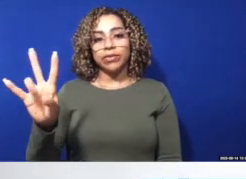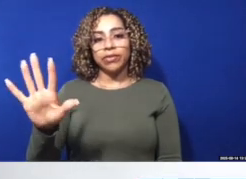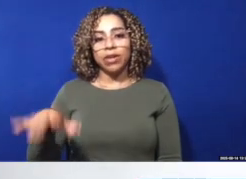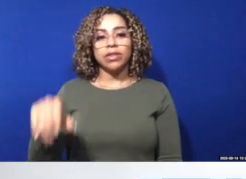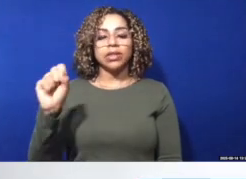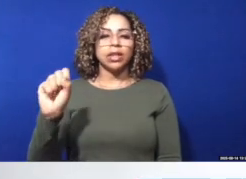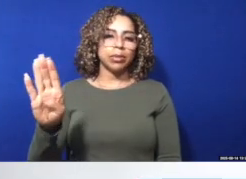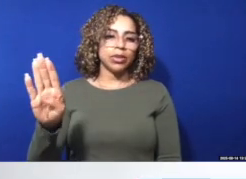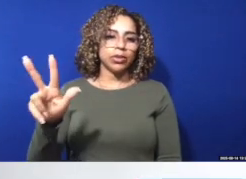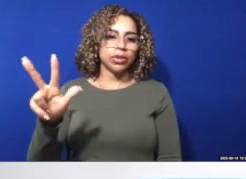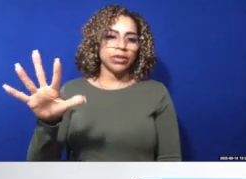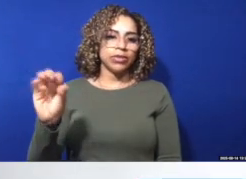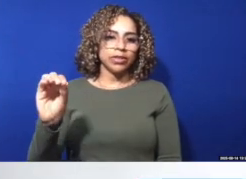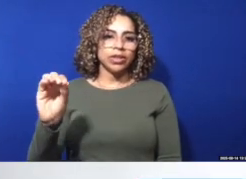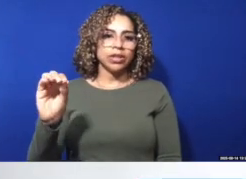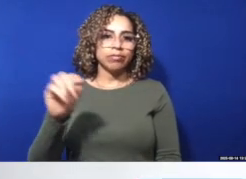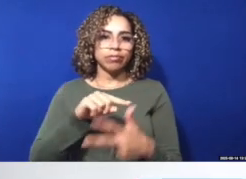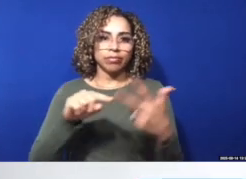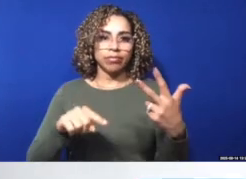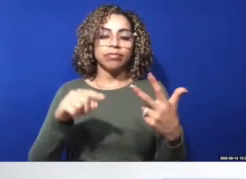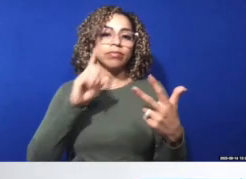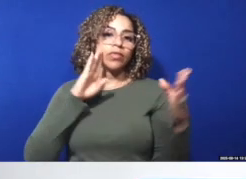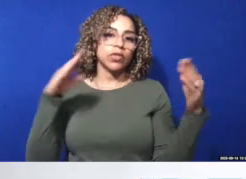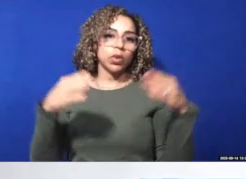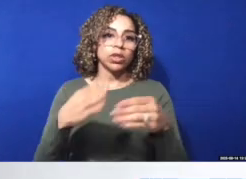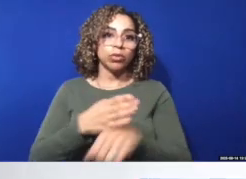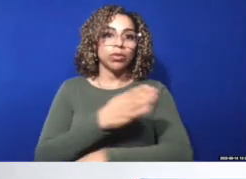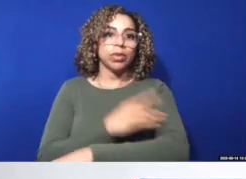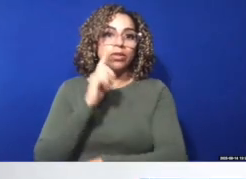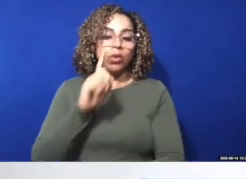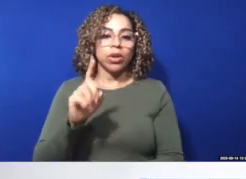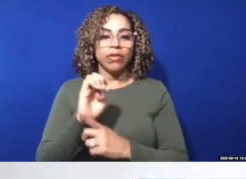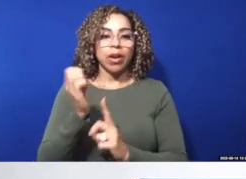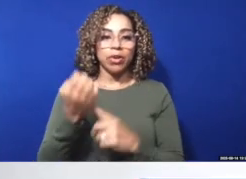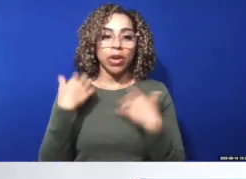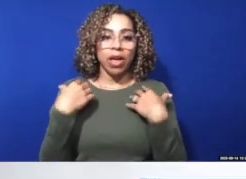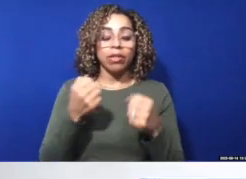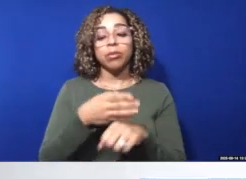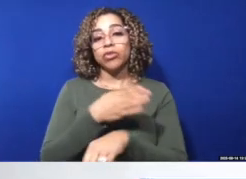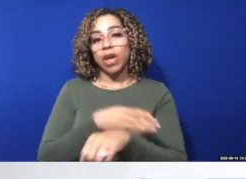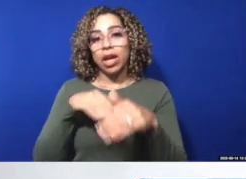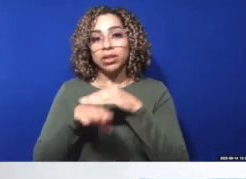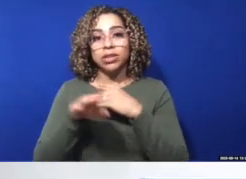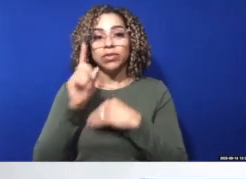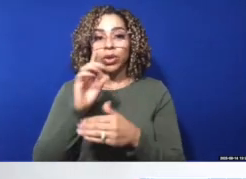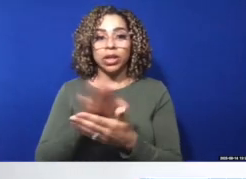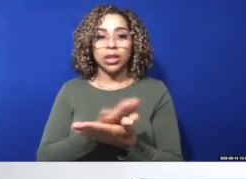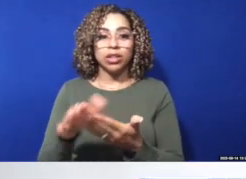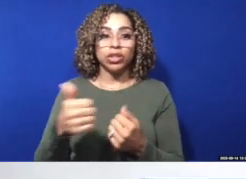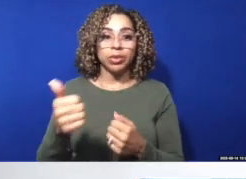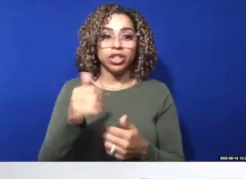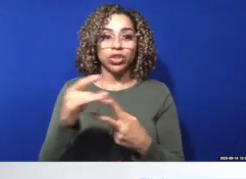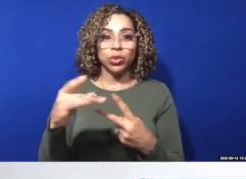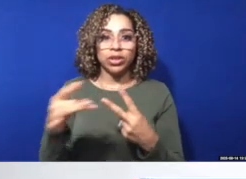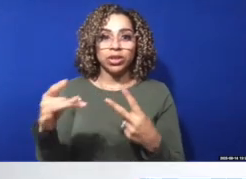goals, as they focus on improvements to environmental health, improved access to clean transportation choices, and reducing climate